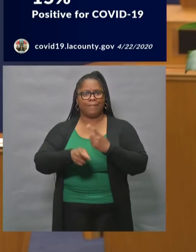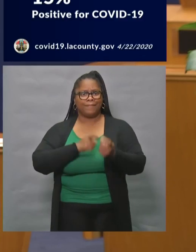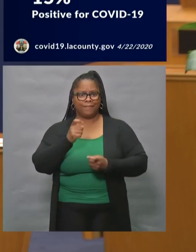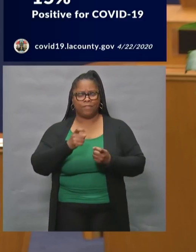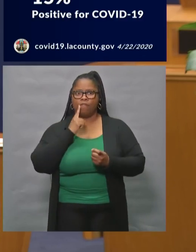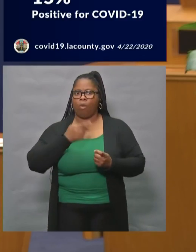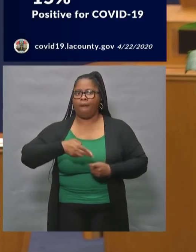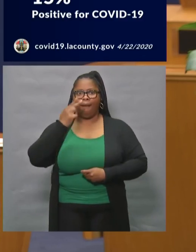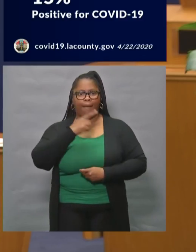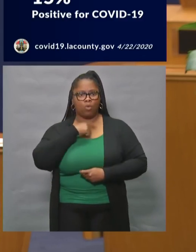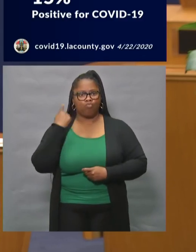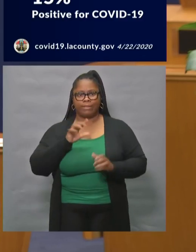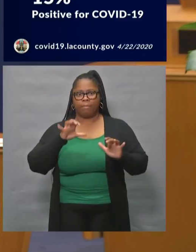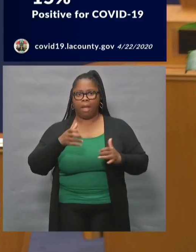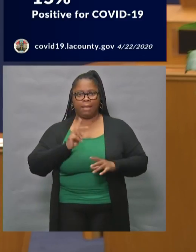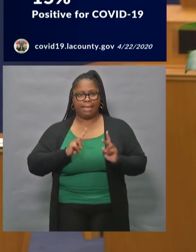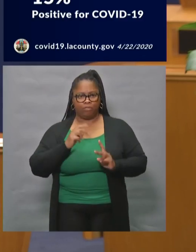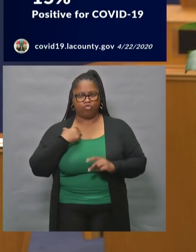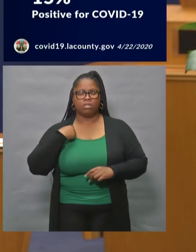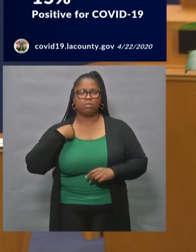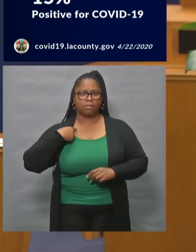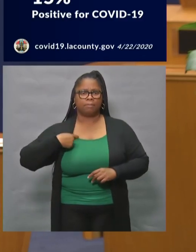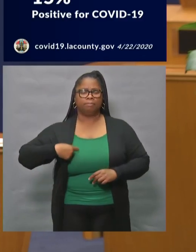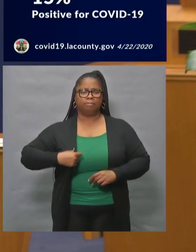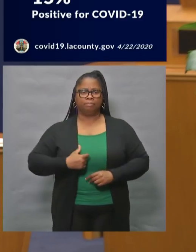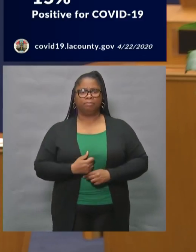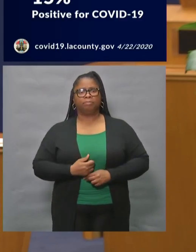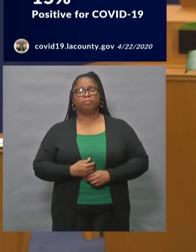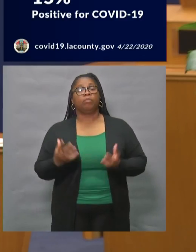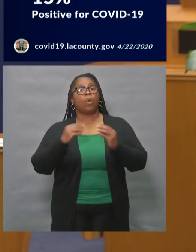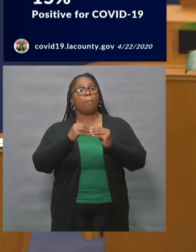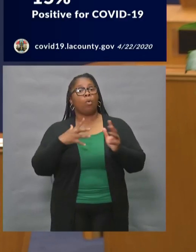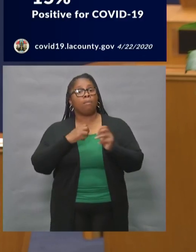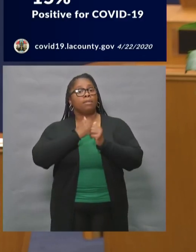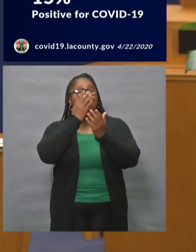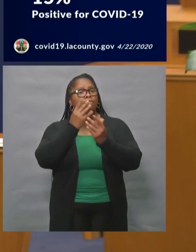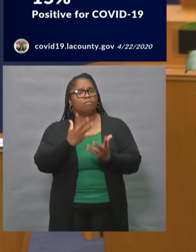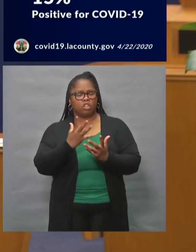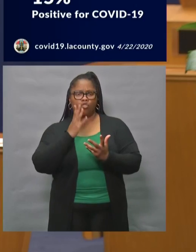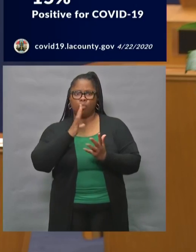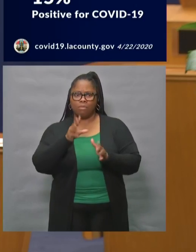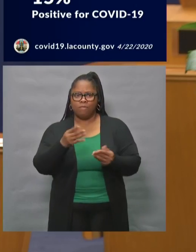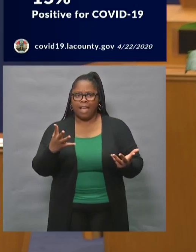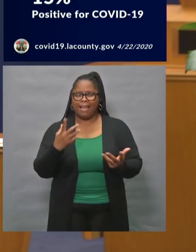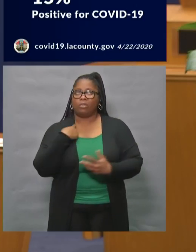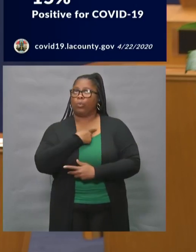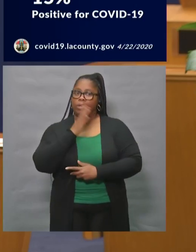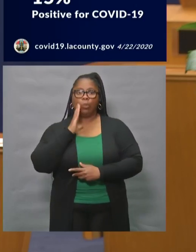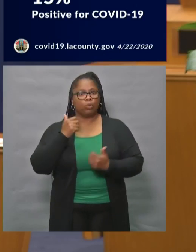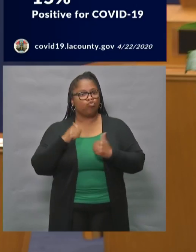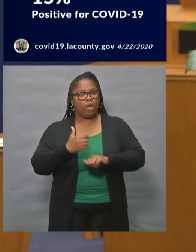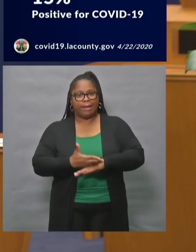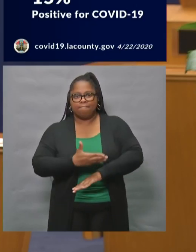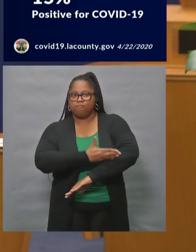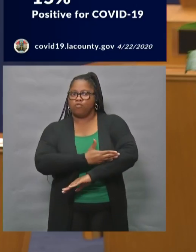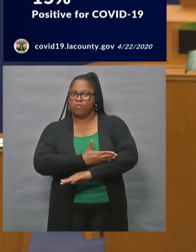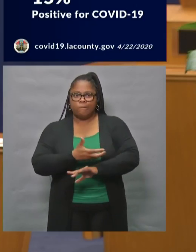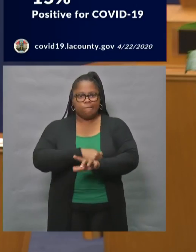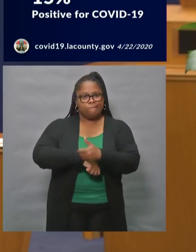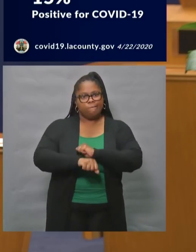populations. We will continue to update you as we try our best to do a better job protecting those who are most